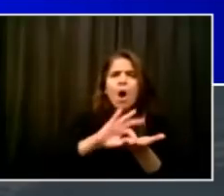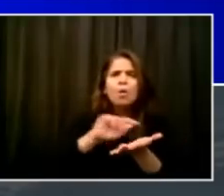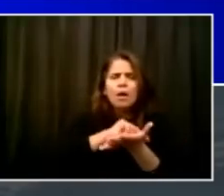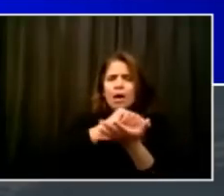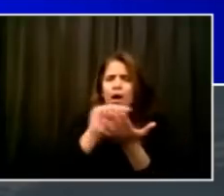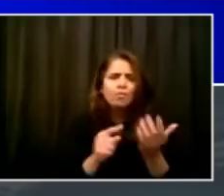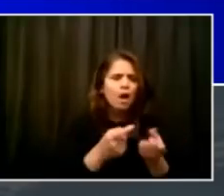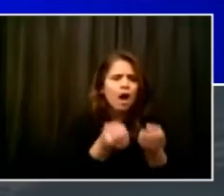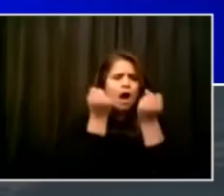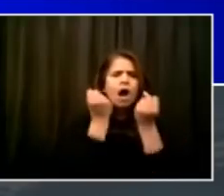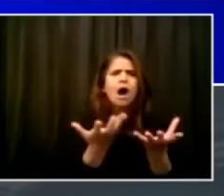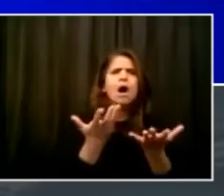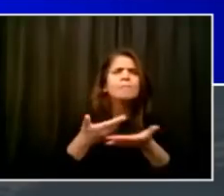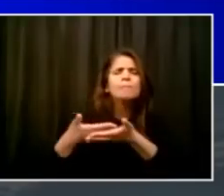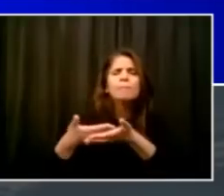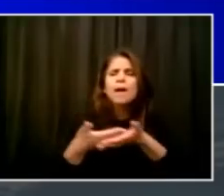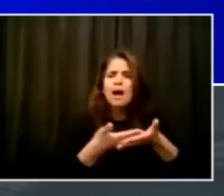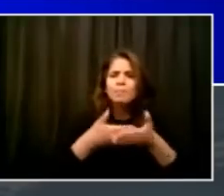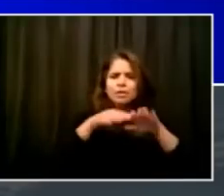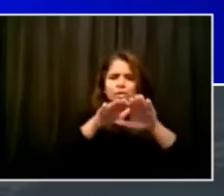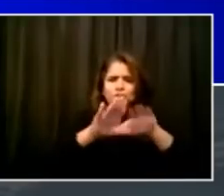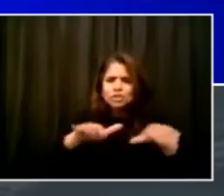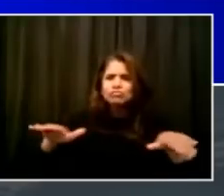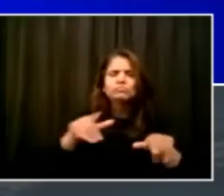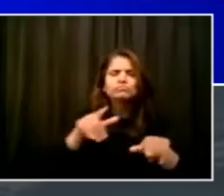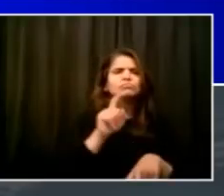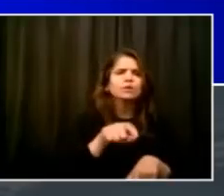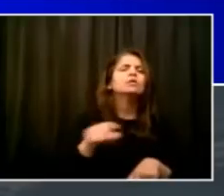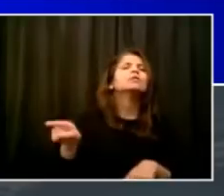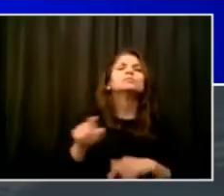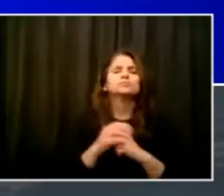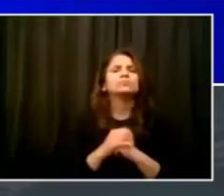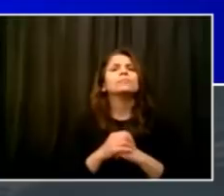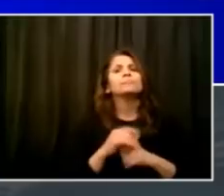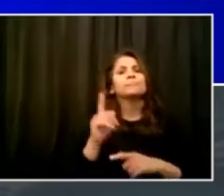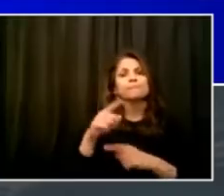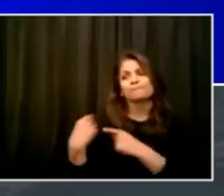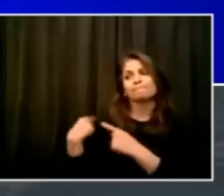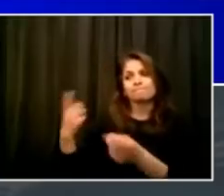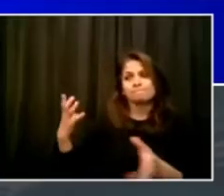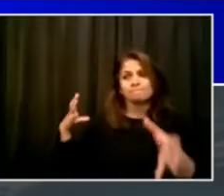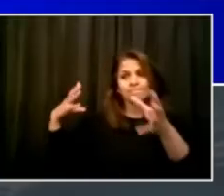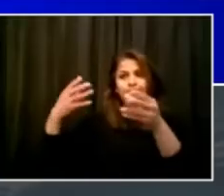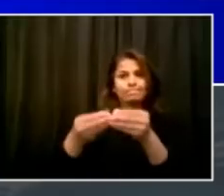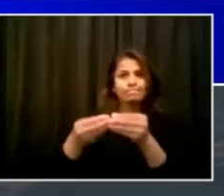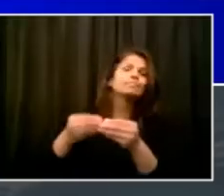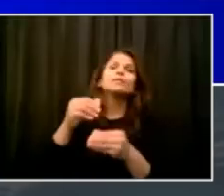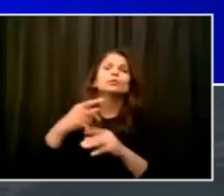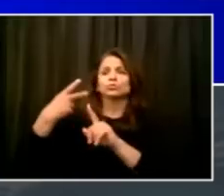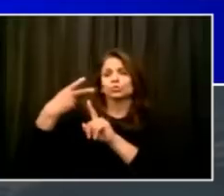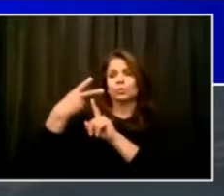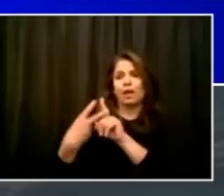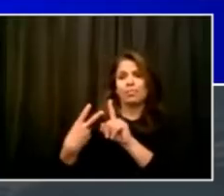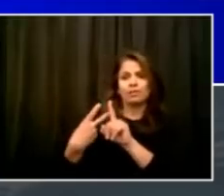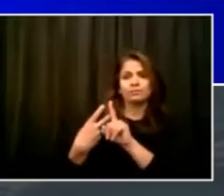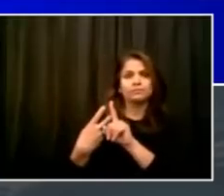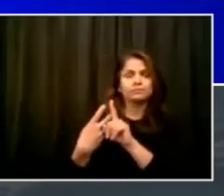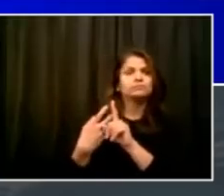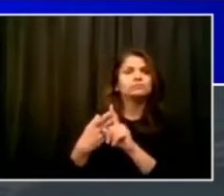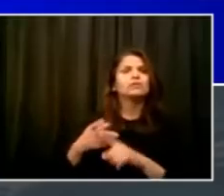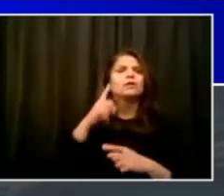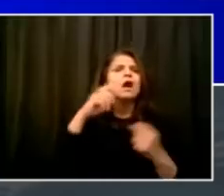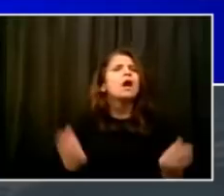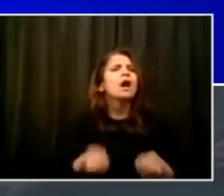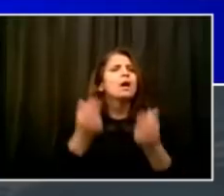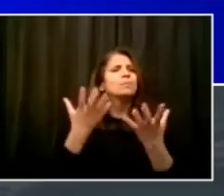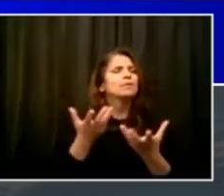this crisis had really gone into high gear, to May 9th. So about 6 weeks.